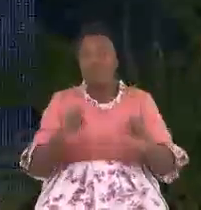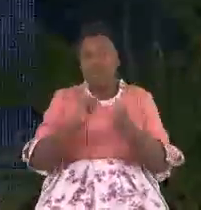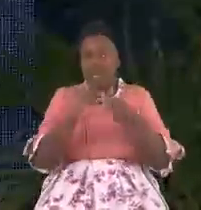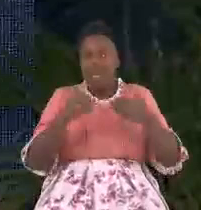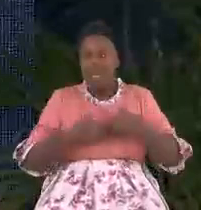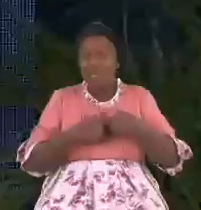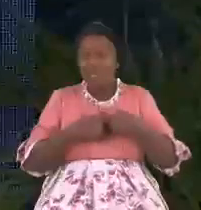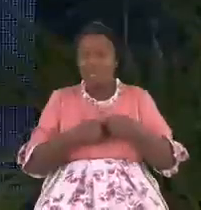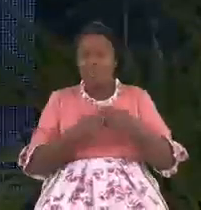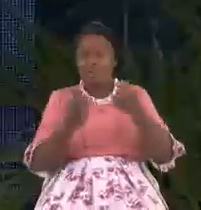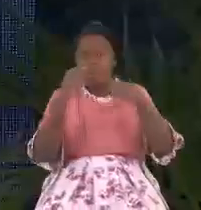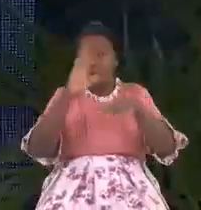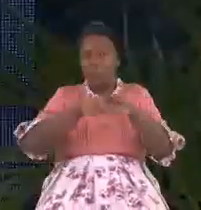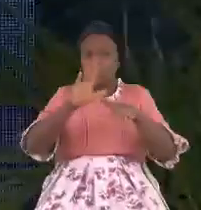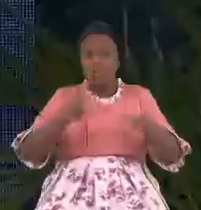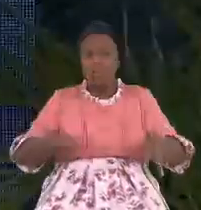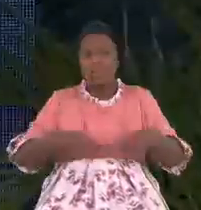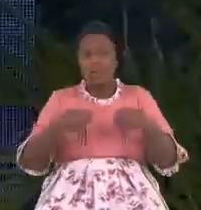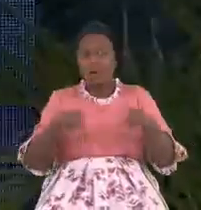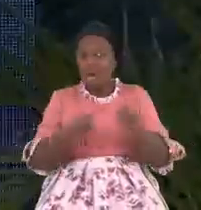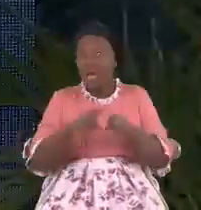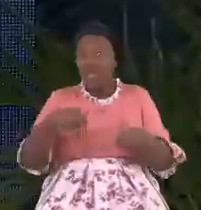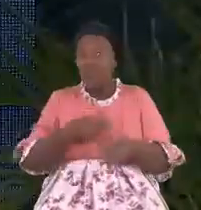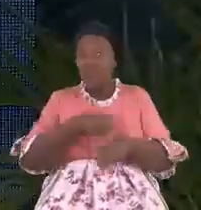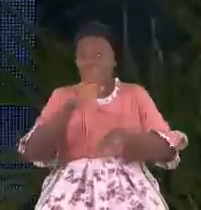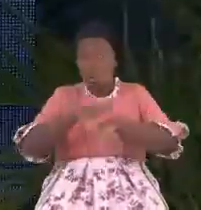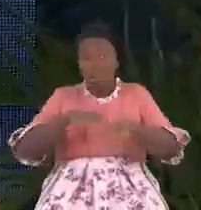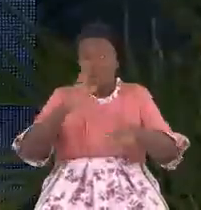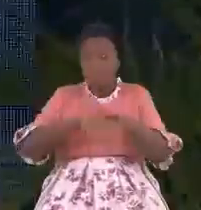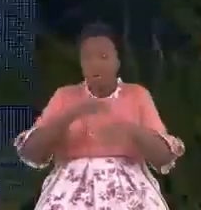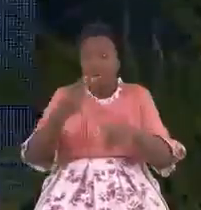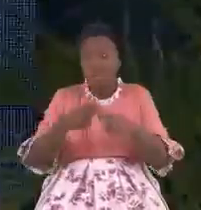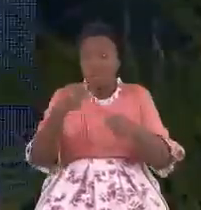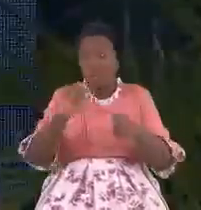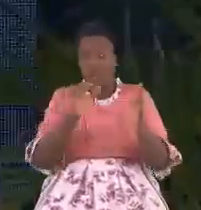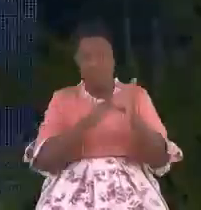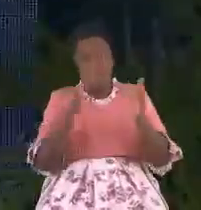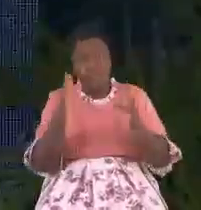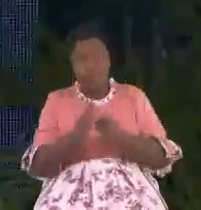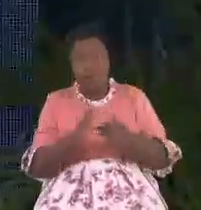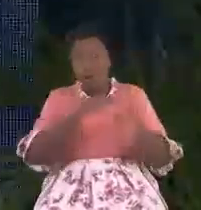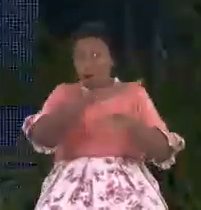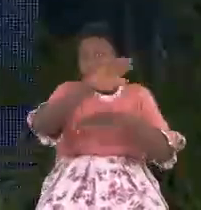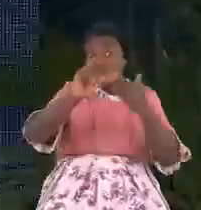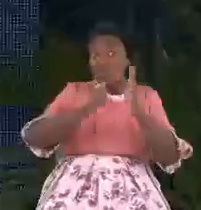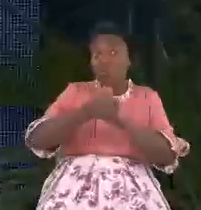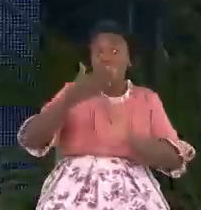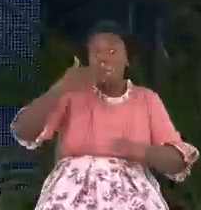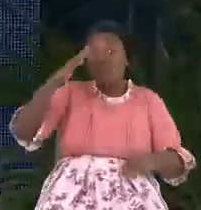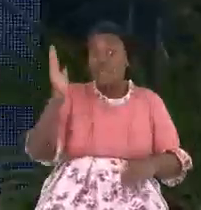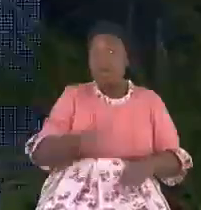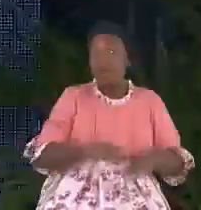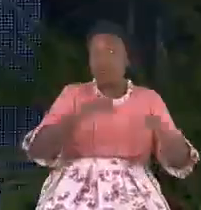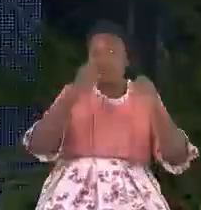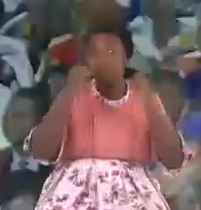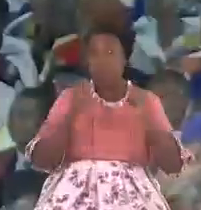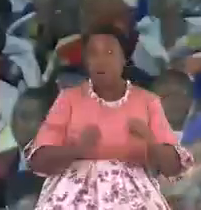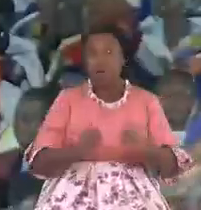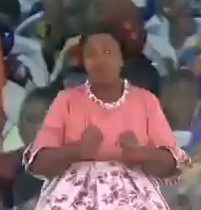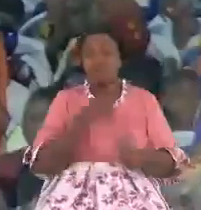life as we mentioned the name of jesus all those evil powers they give